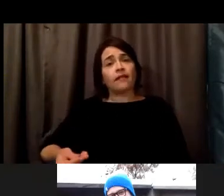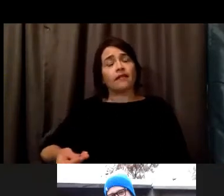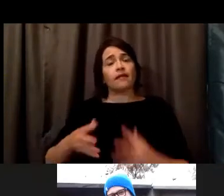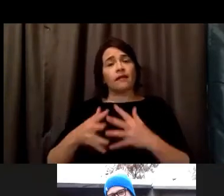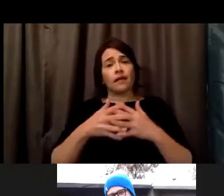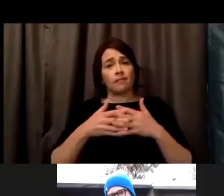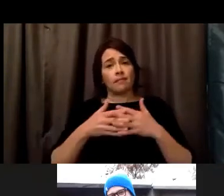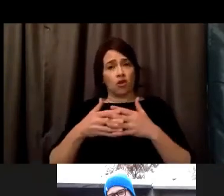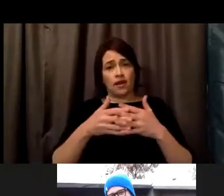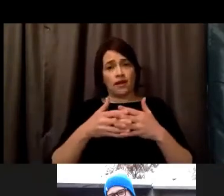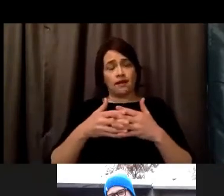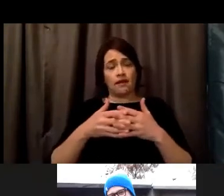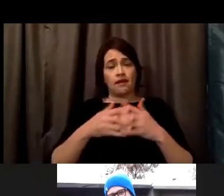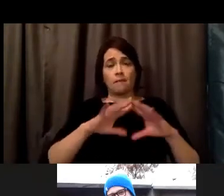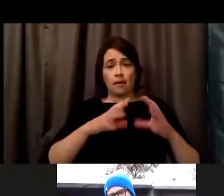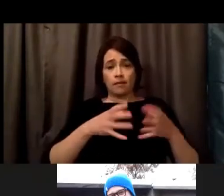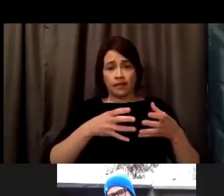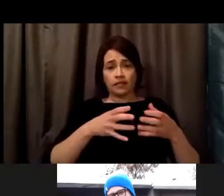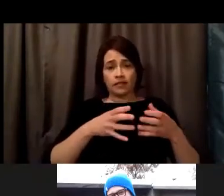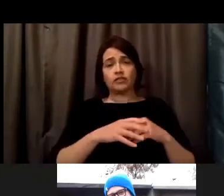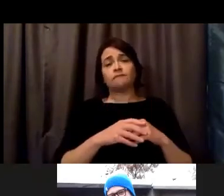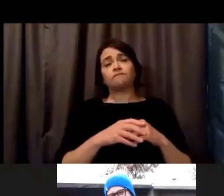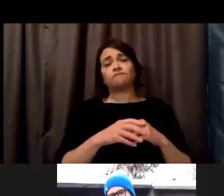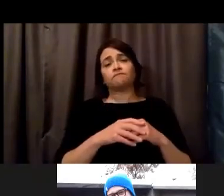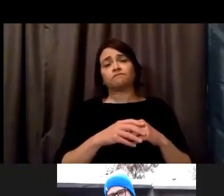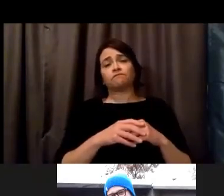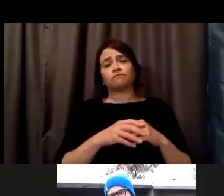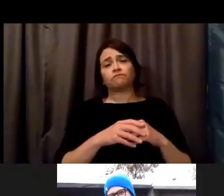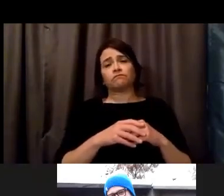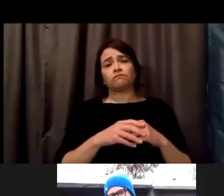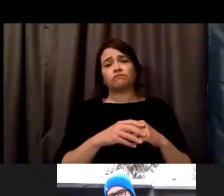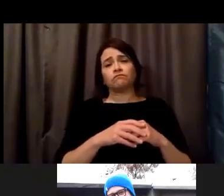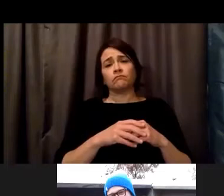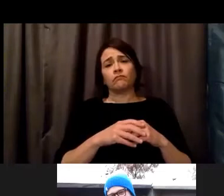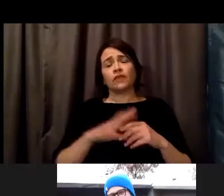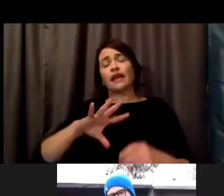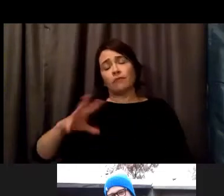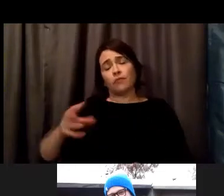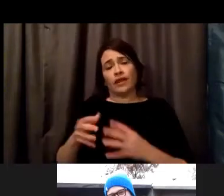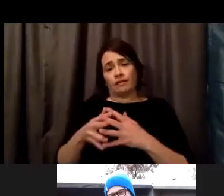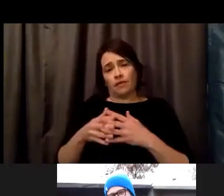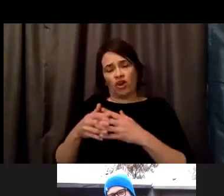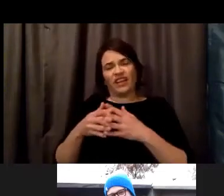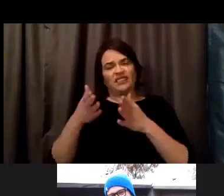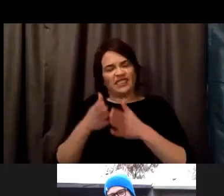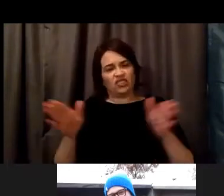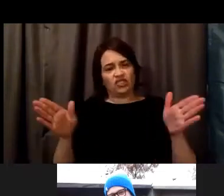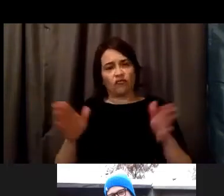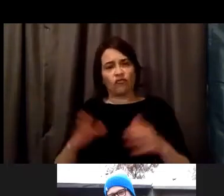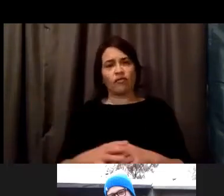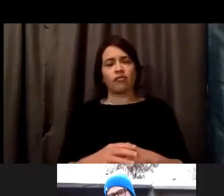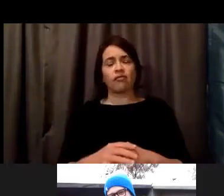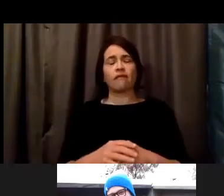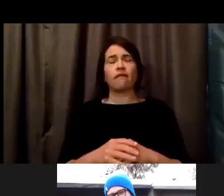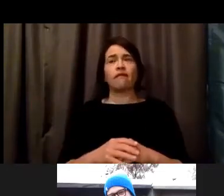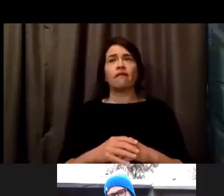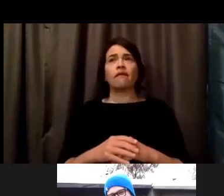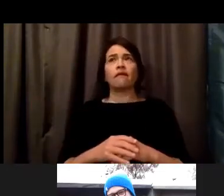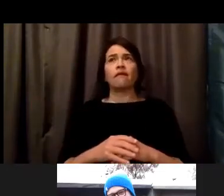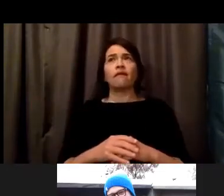population, and even Cambodian Americans in general, are still sort of